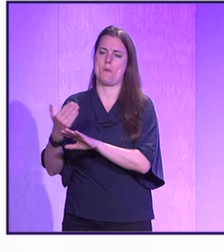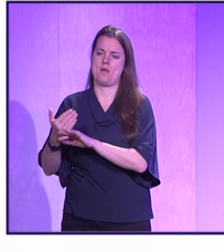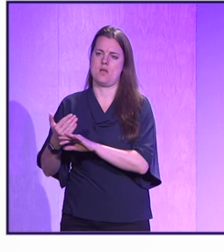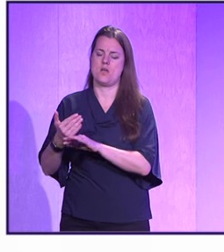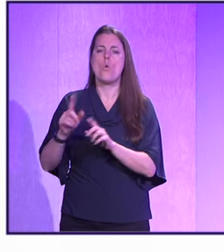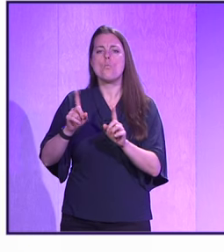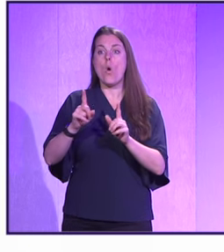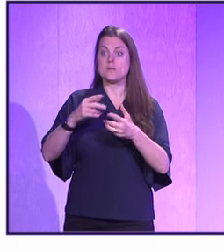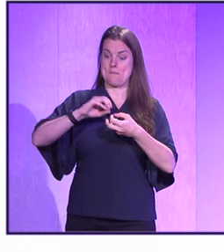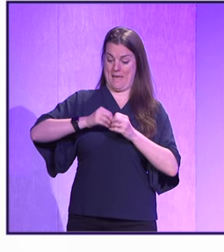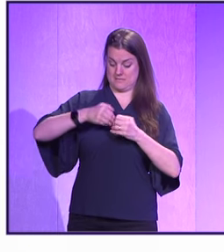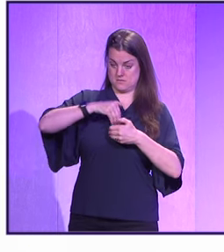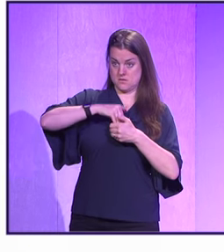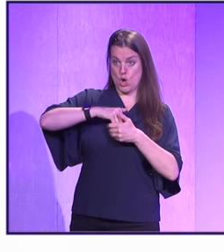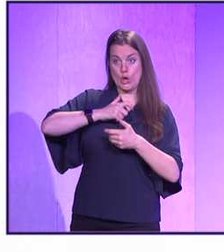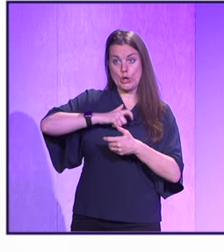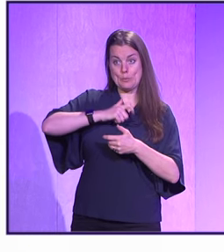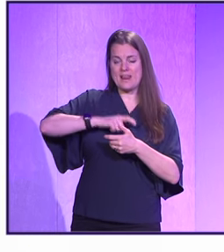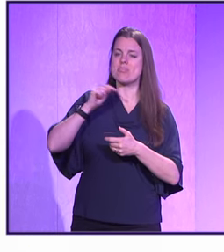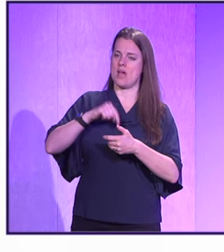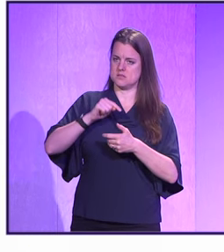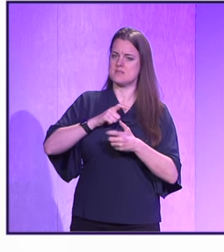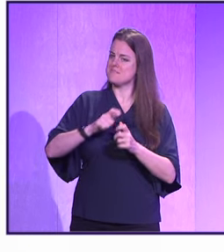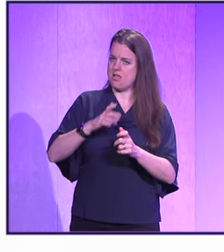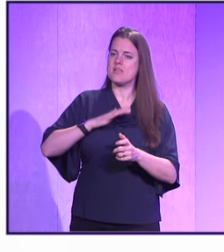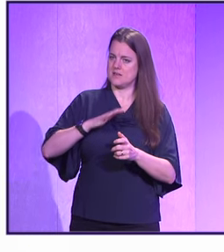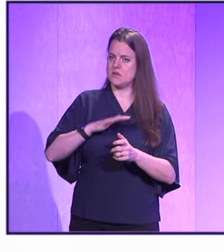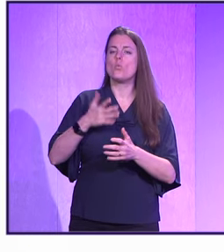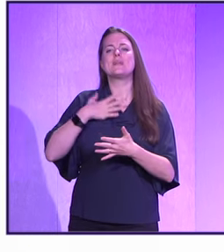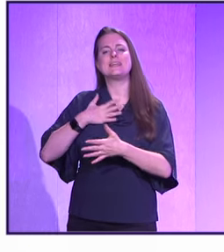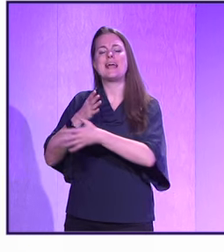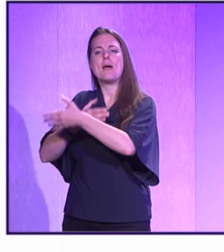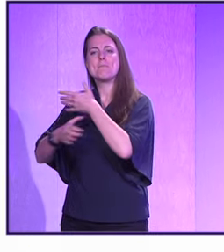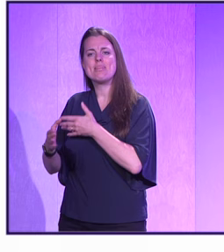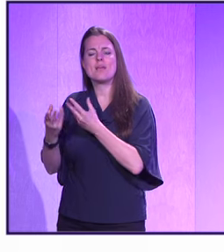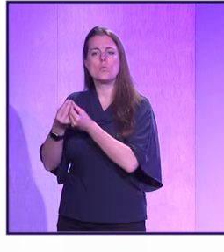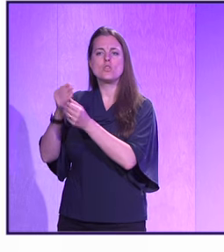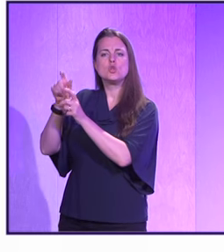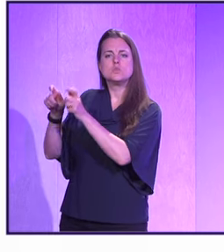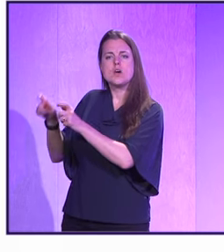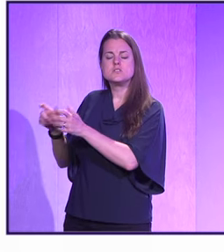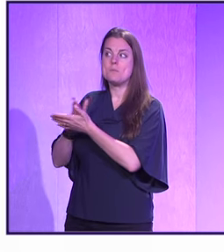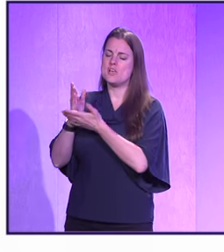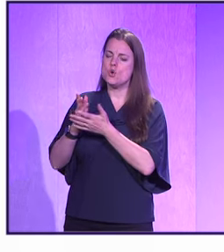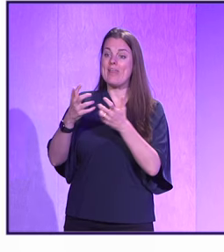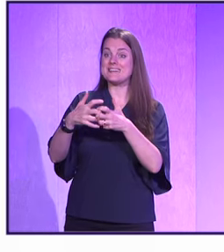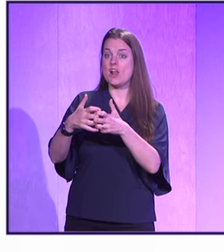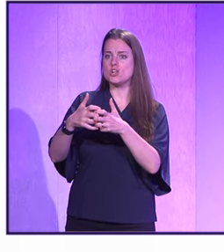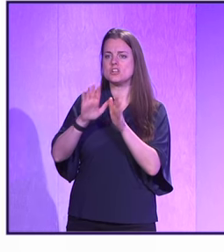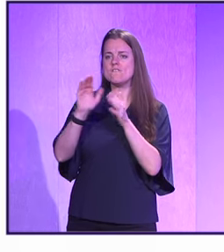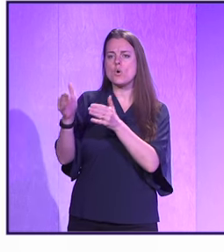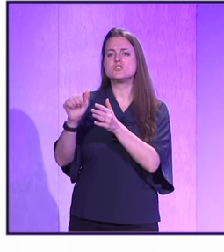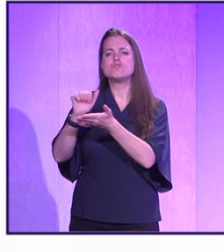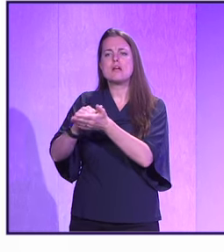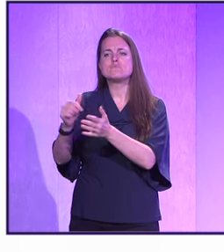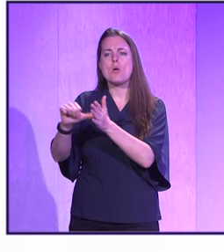take your job. The things that make us human are still the things that make the difference. We need empathy for our users to make sure that we're building the right